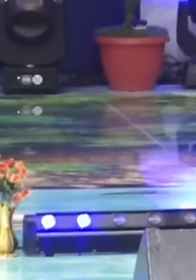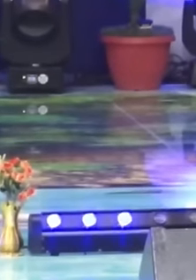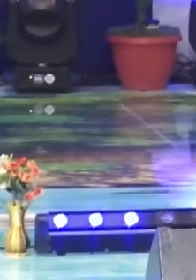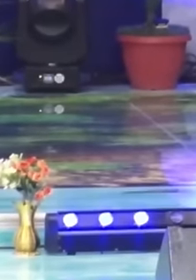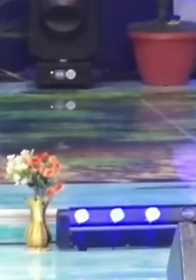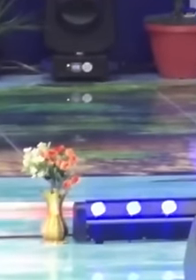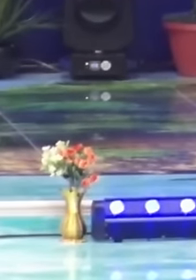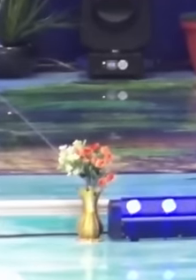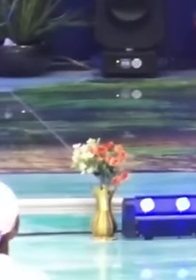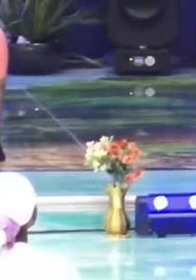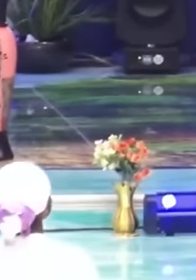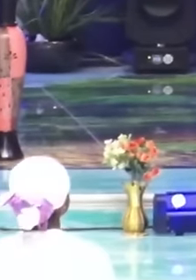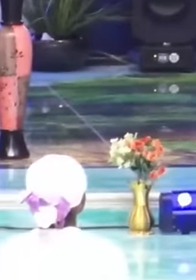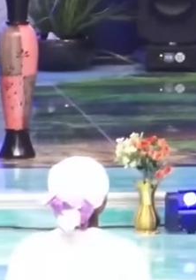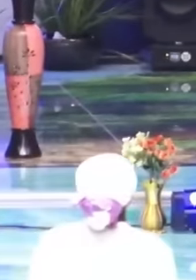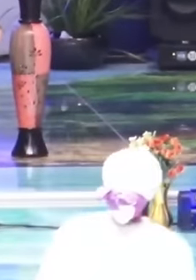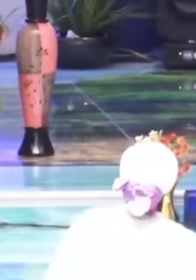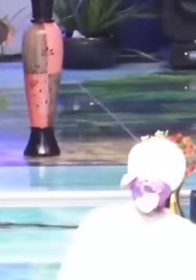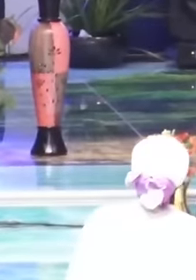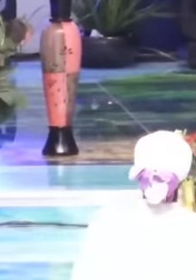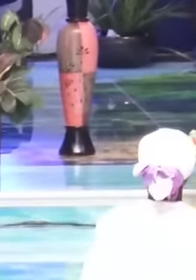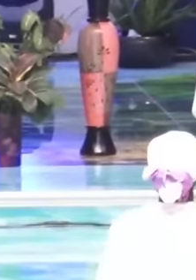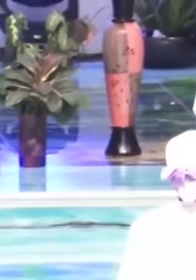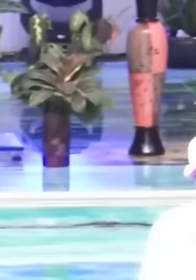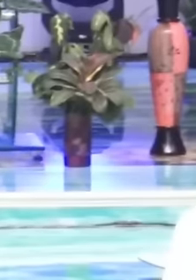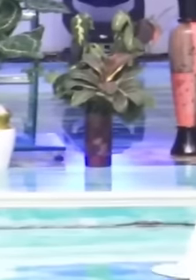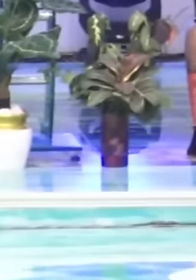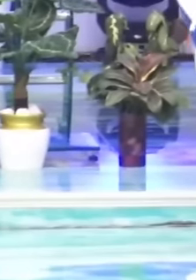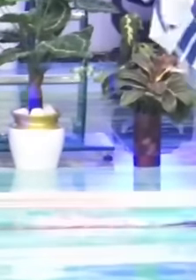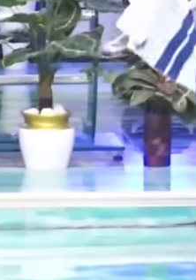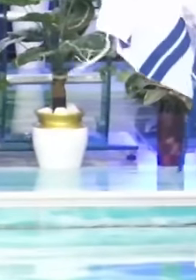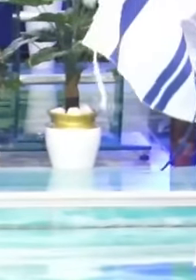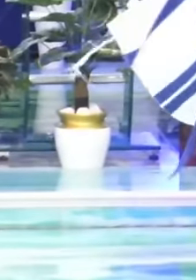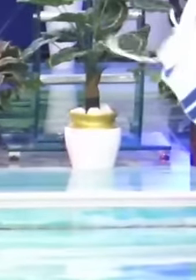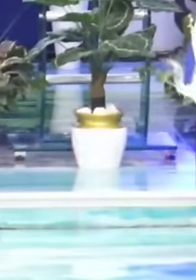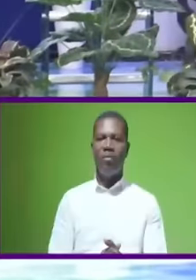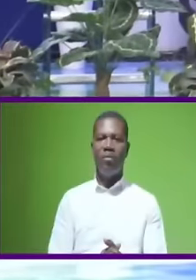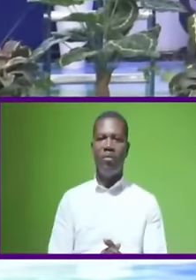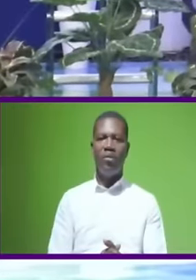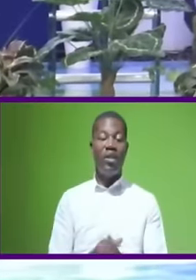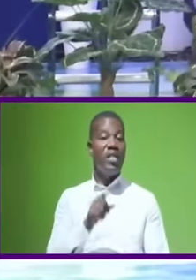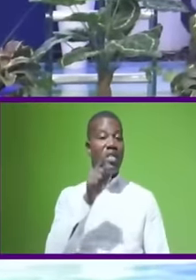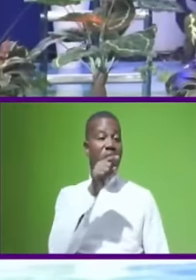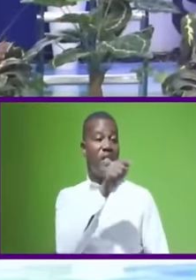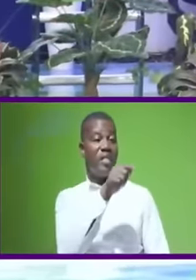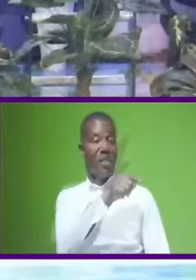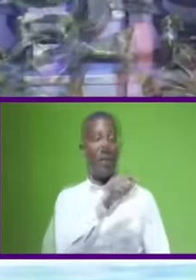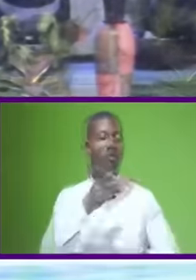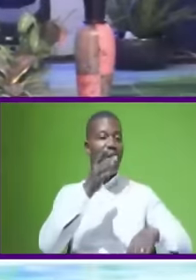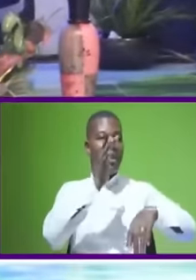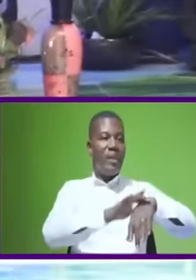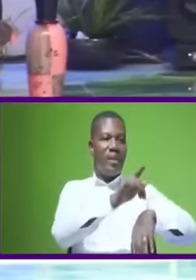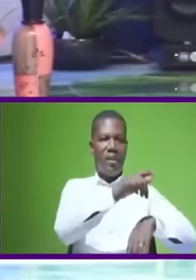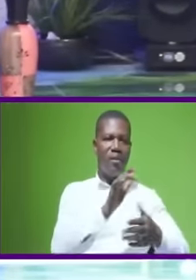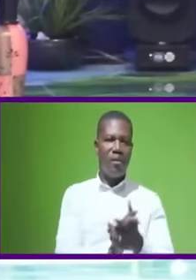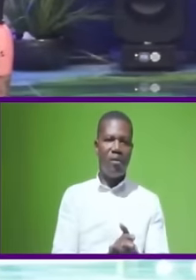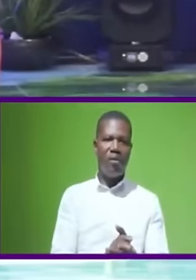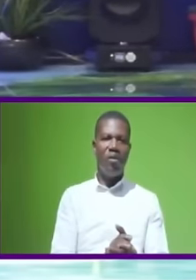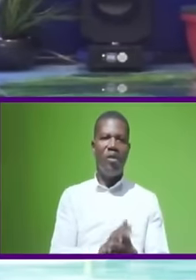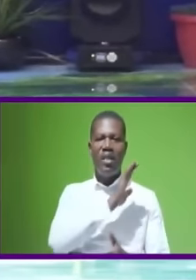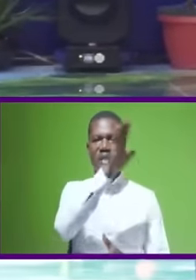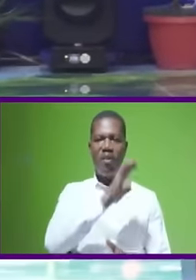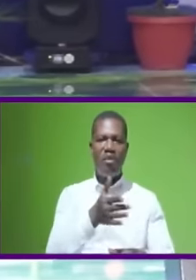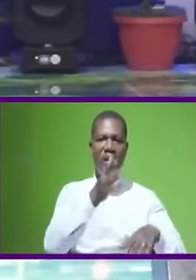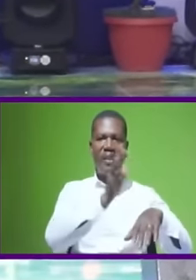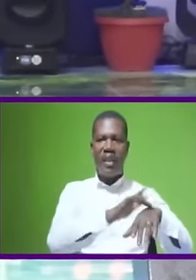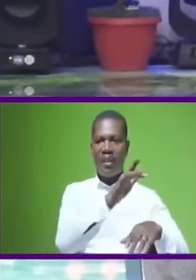It has not belonged to you and I. Amen. Amen. But for this particular touch,